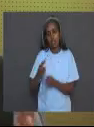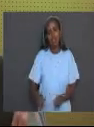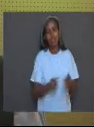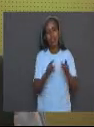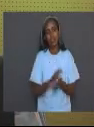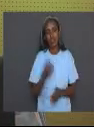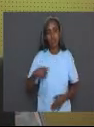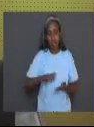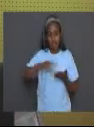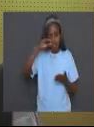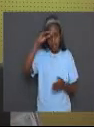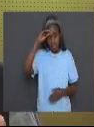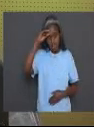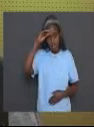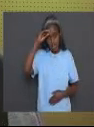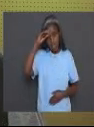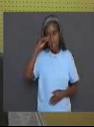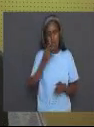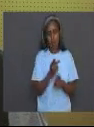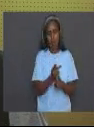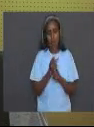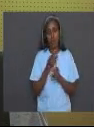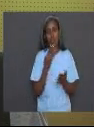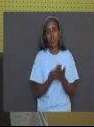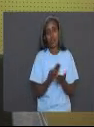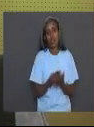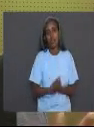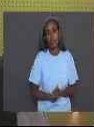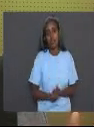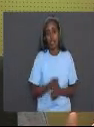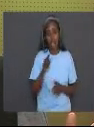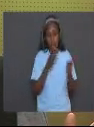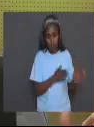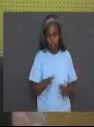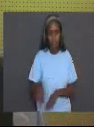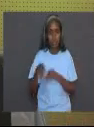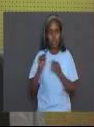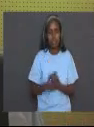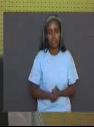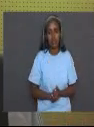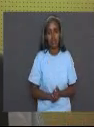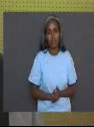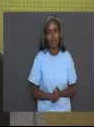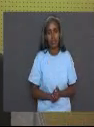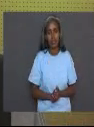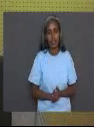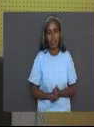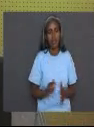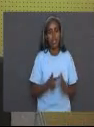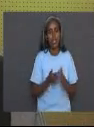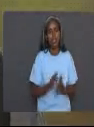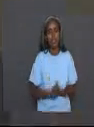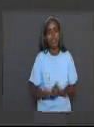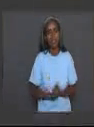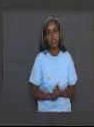will also learn about borrowing money. Are you ready, students? Then let us begin.